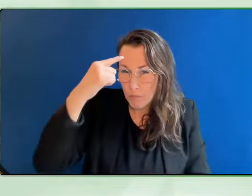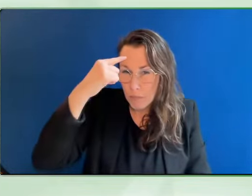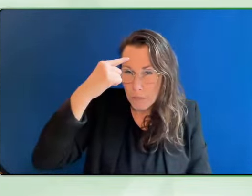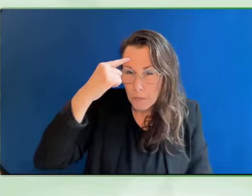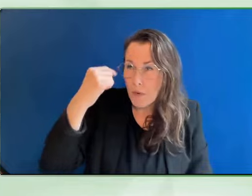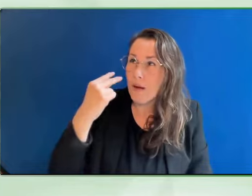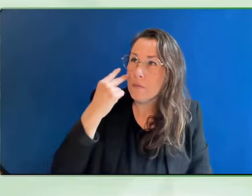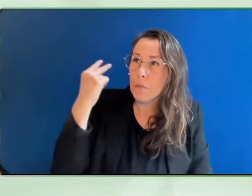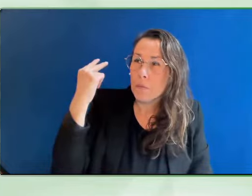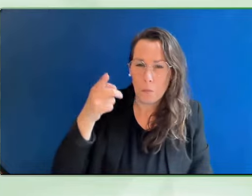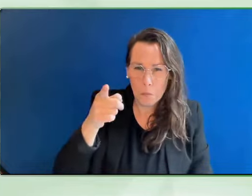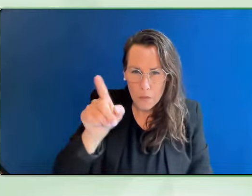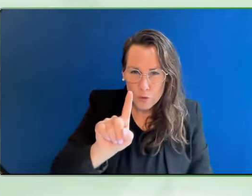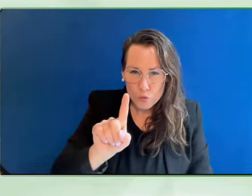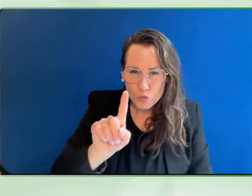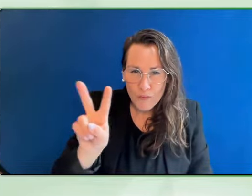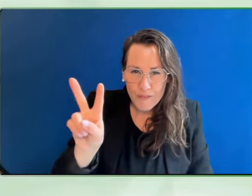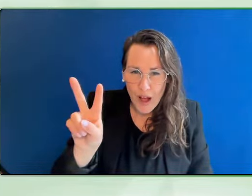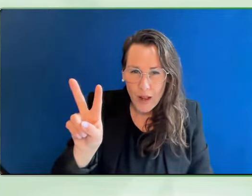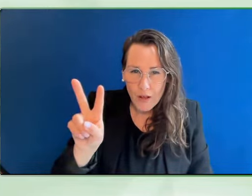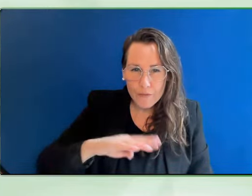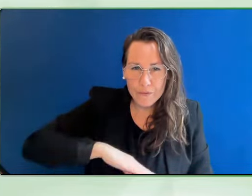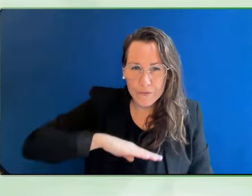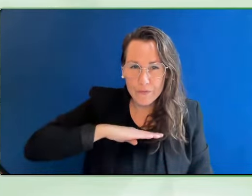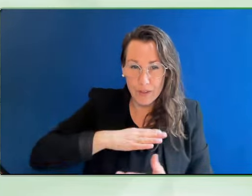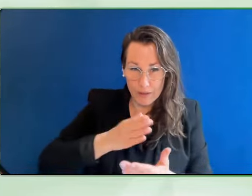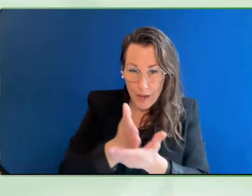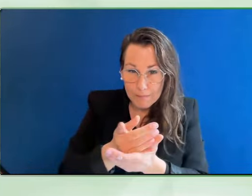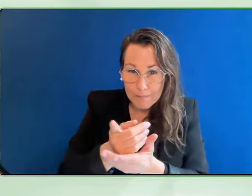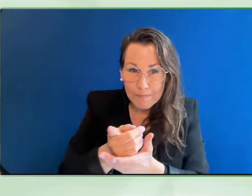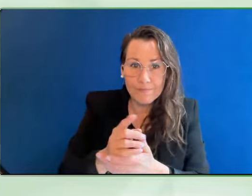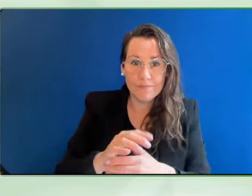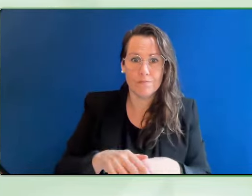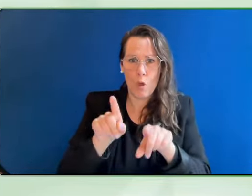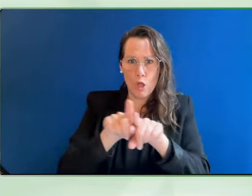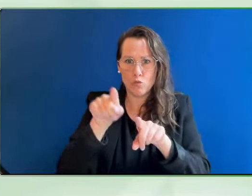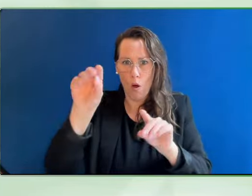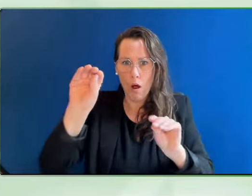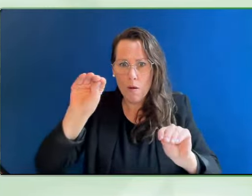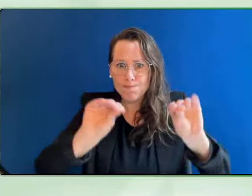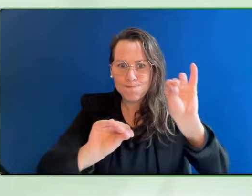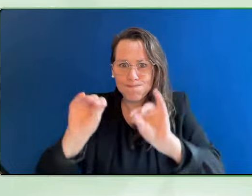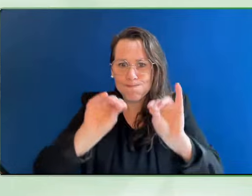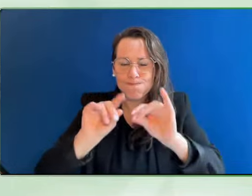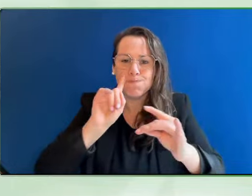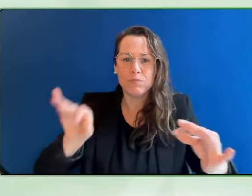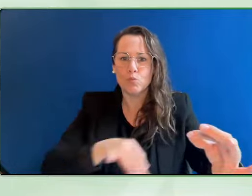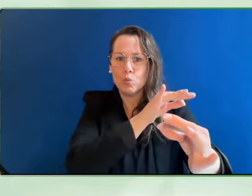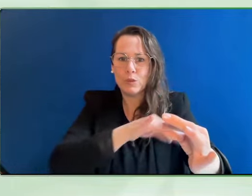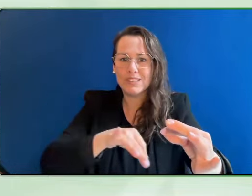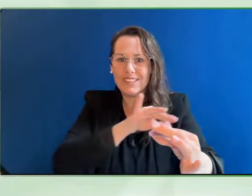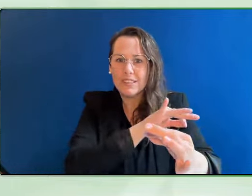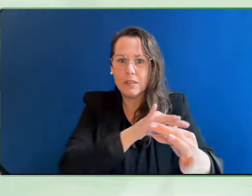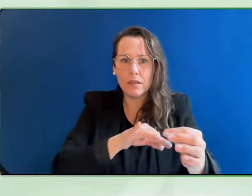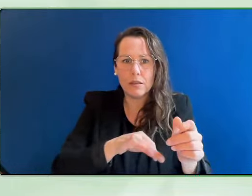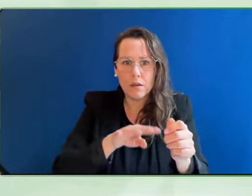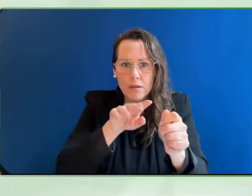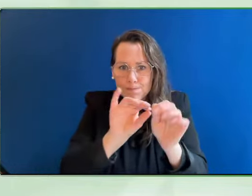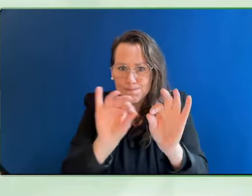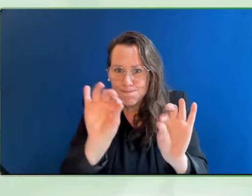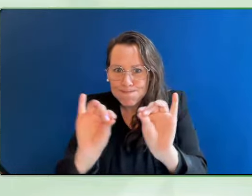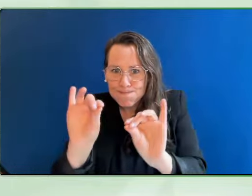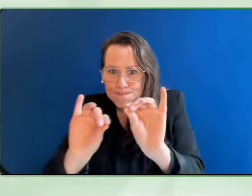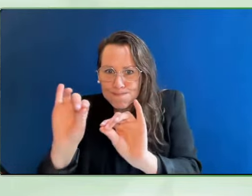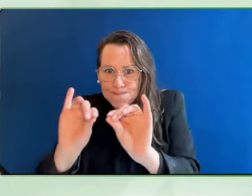were part of a lot of bands. And 2015, you founded the